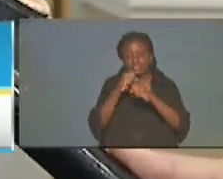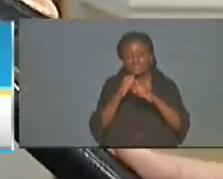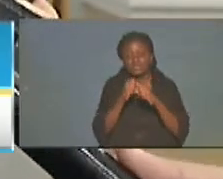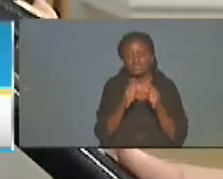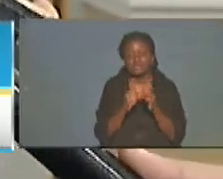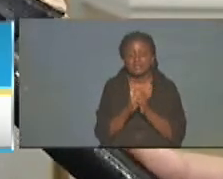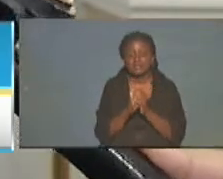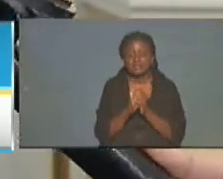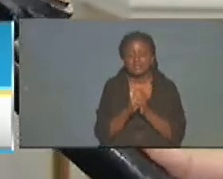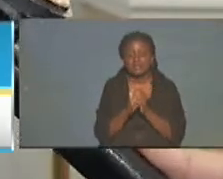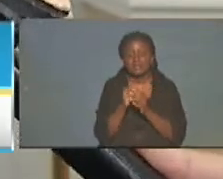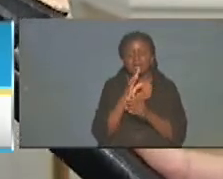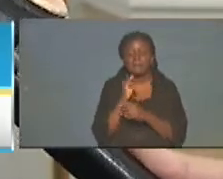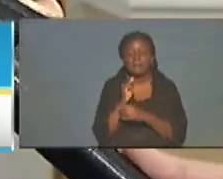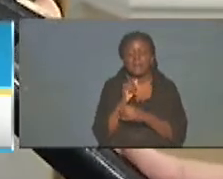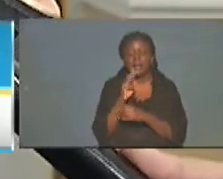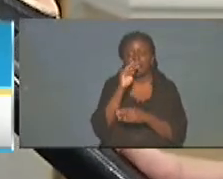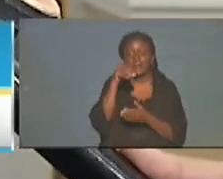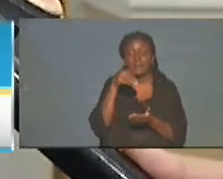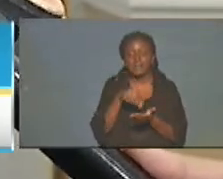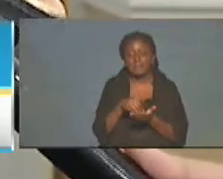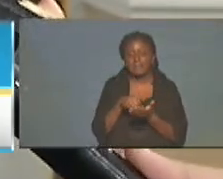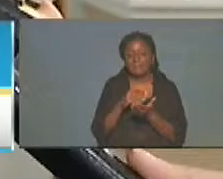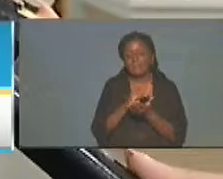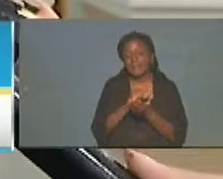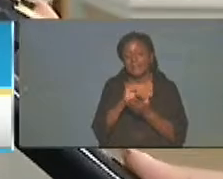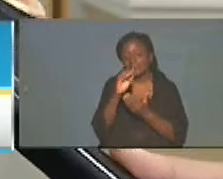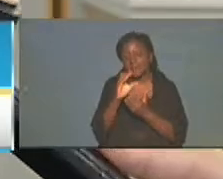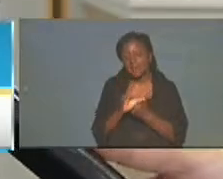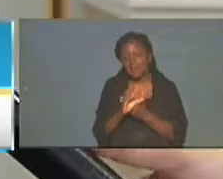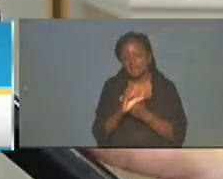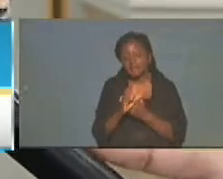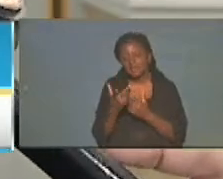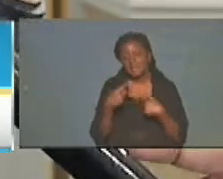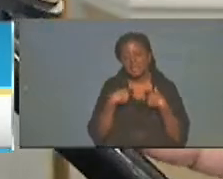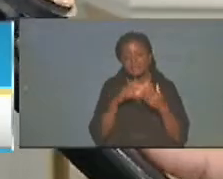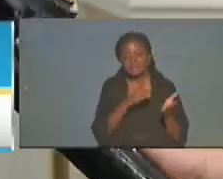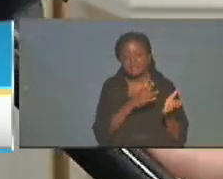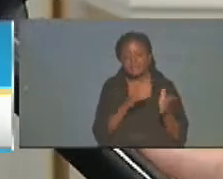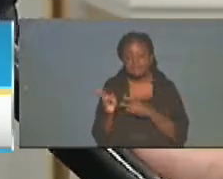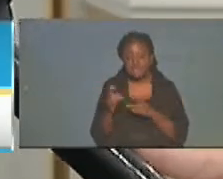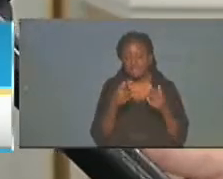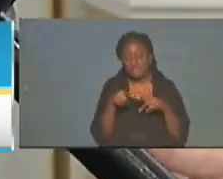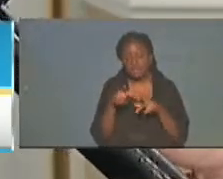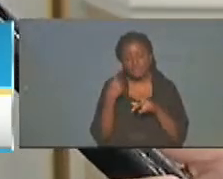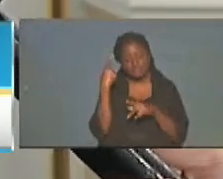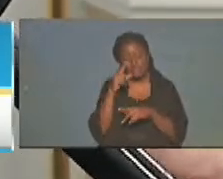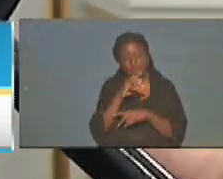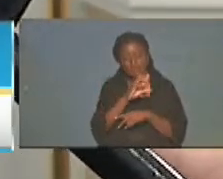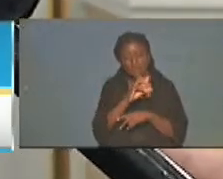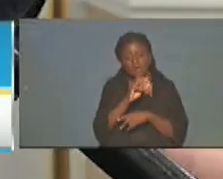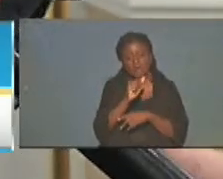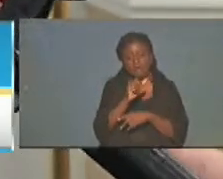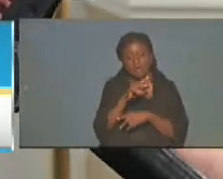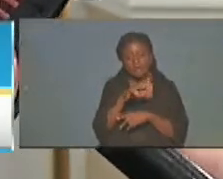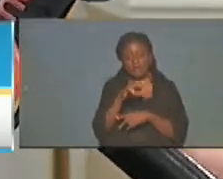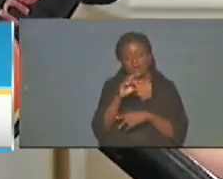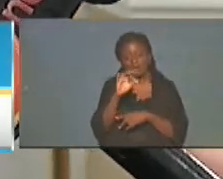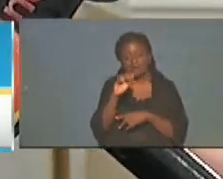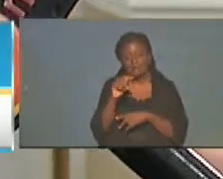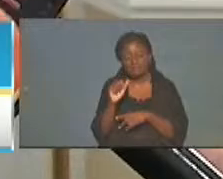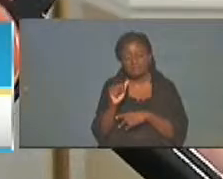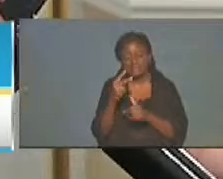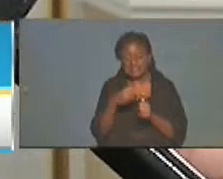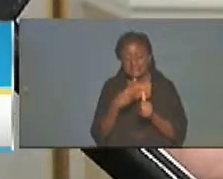finished by mid-March, the latest the end of March, which will have us prepared and ready to go for Carifta, which will be in the second week of April during the